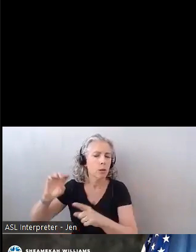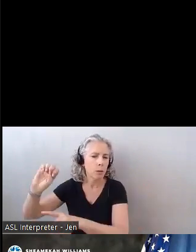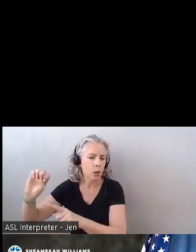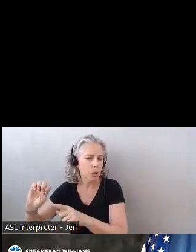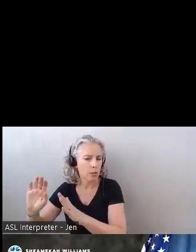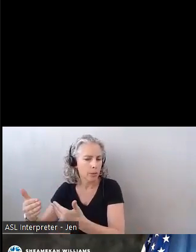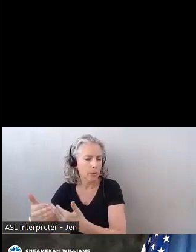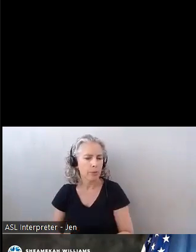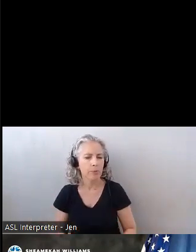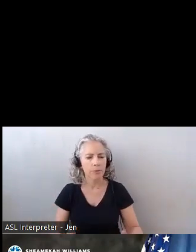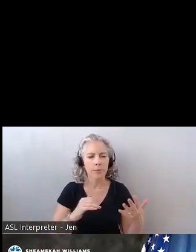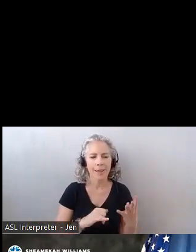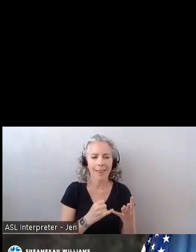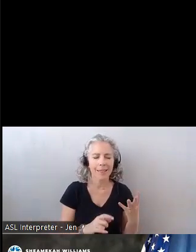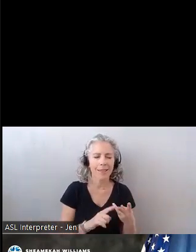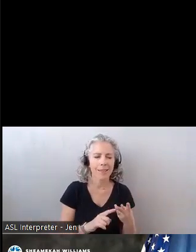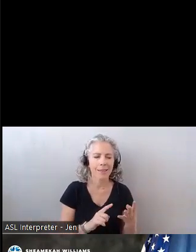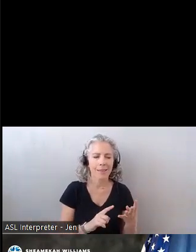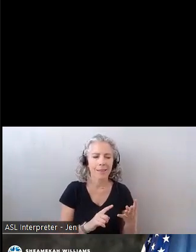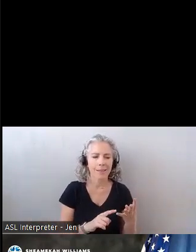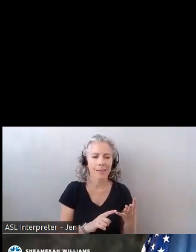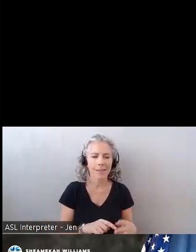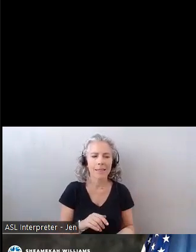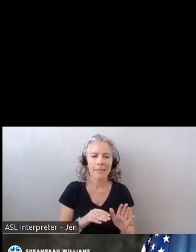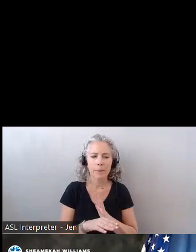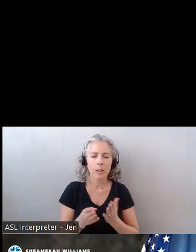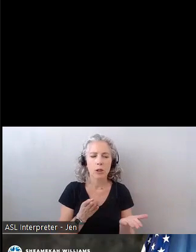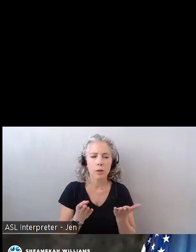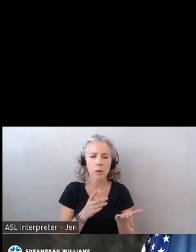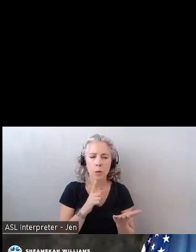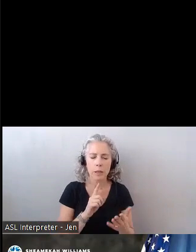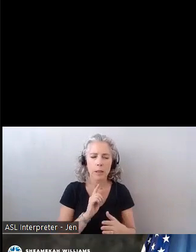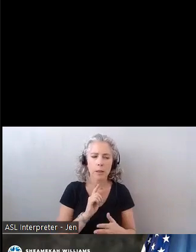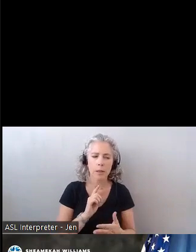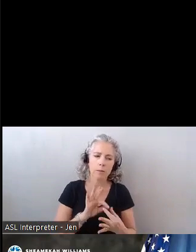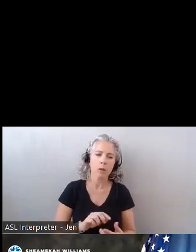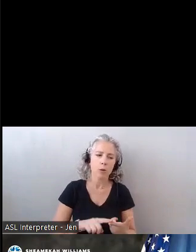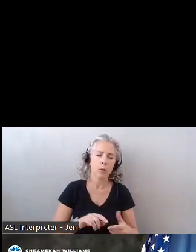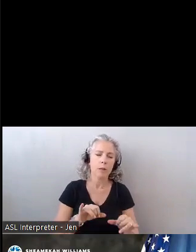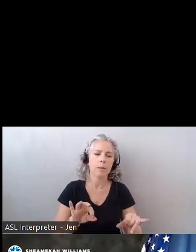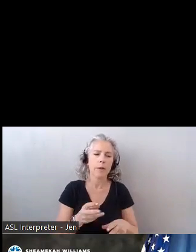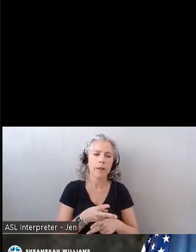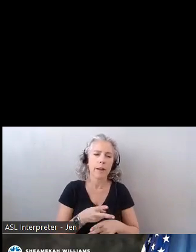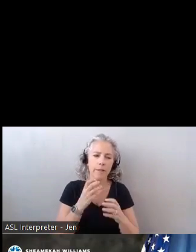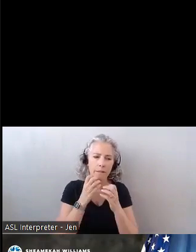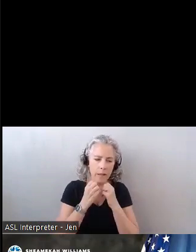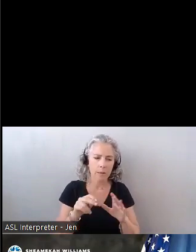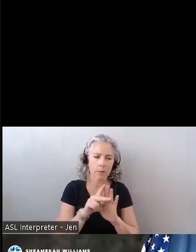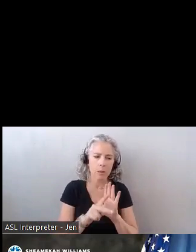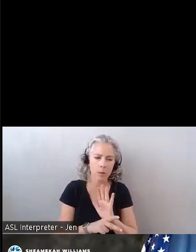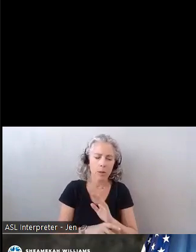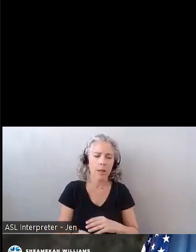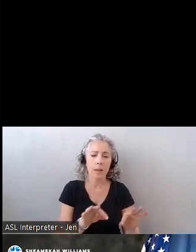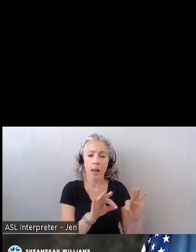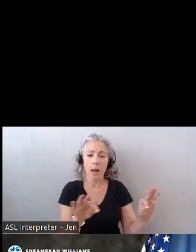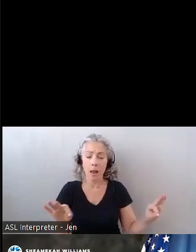are extremely important. They're grounded in systems of care values and principles. There's a link specifically to this document at the end of the slide.